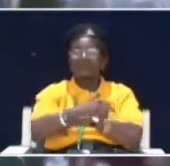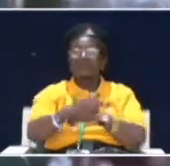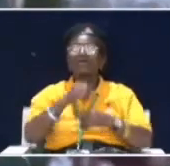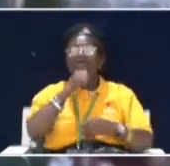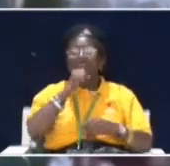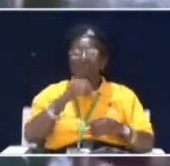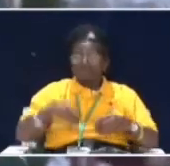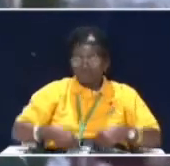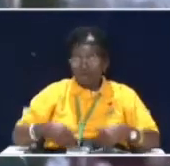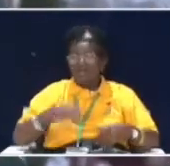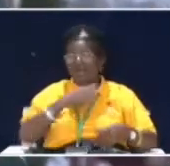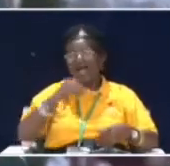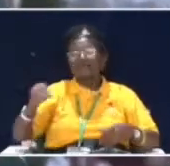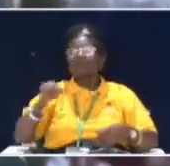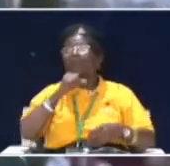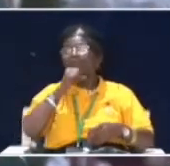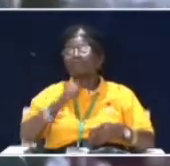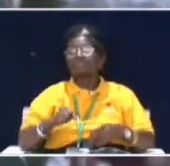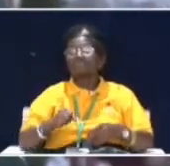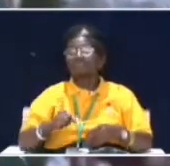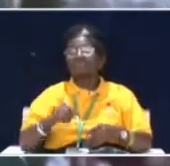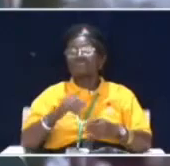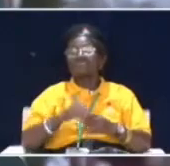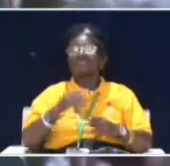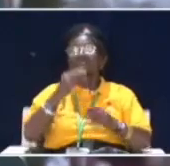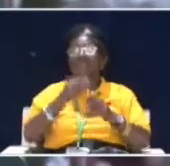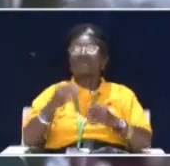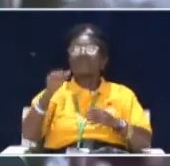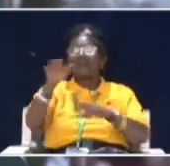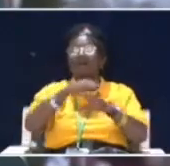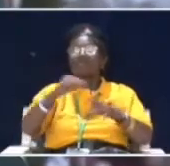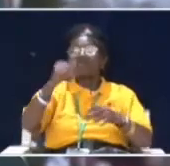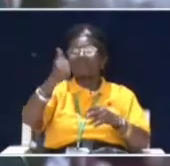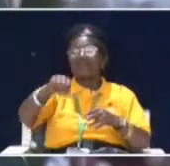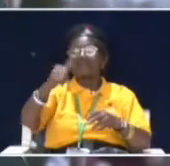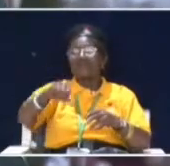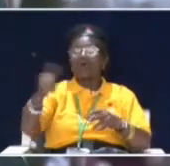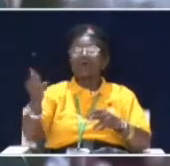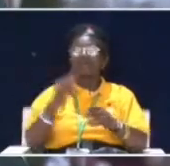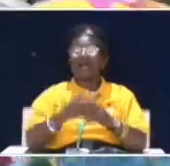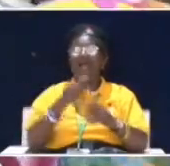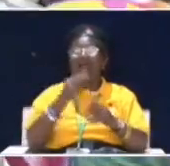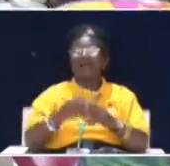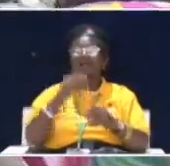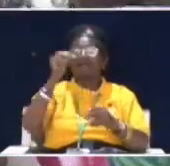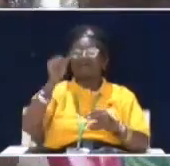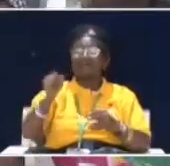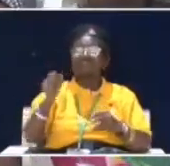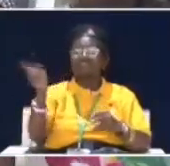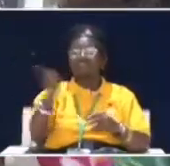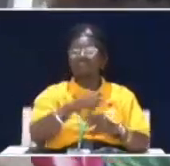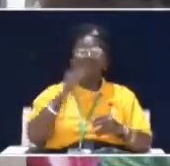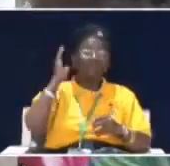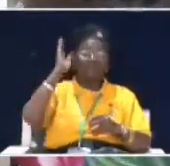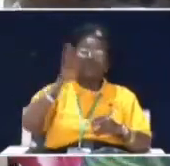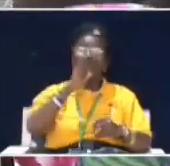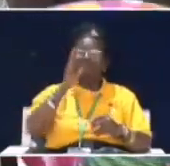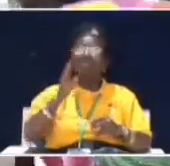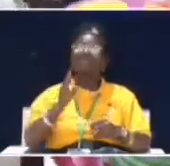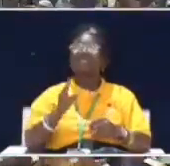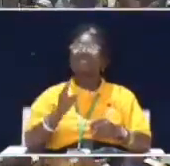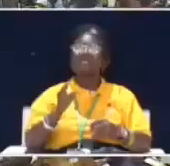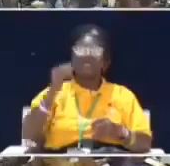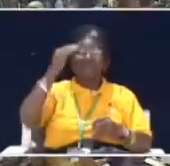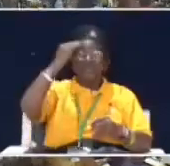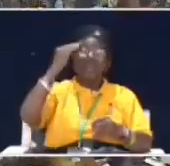old. Lọ́mọdé àti lágbà. In the name that's above every other name. Ní orúkọ náà tó ju gbogbo orúkọ lọ. You shall be